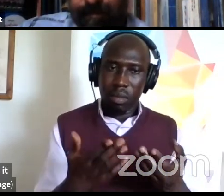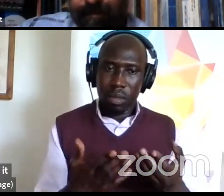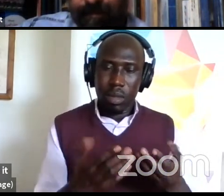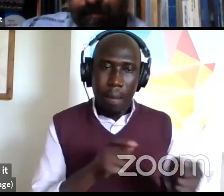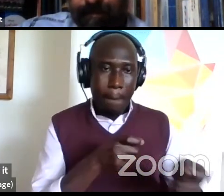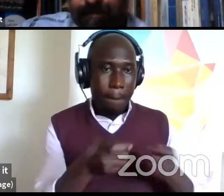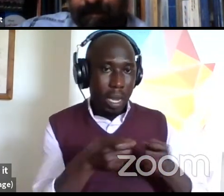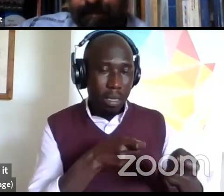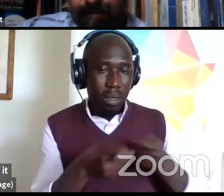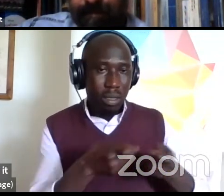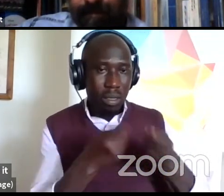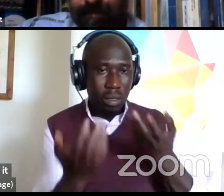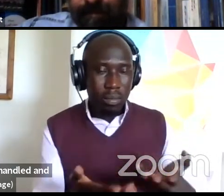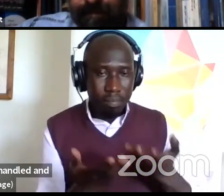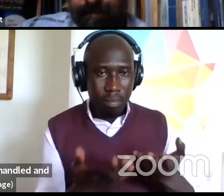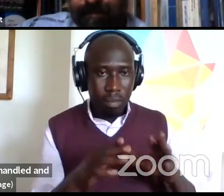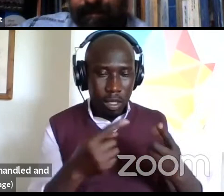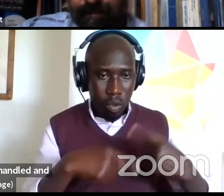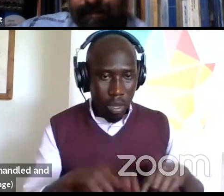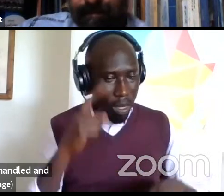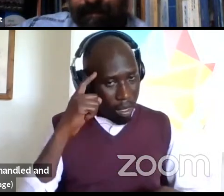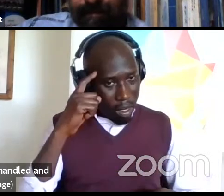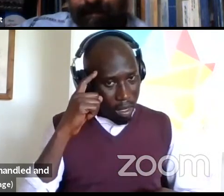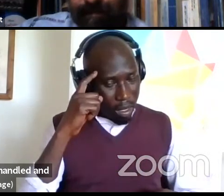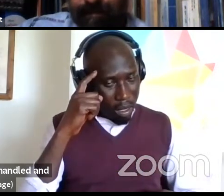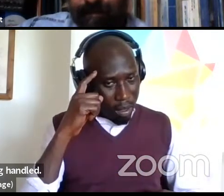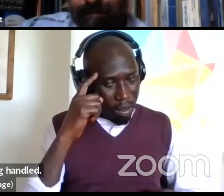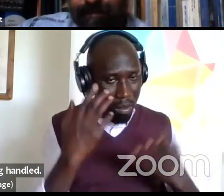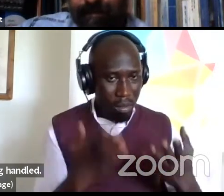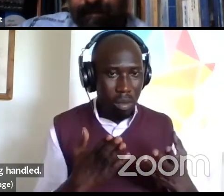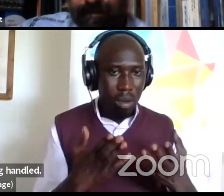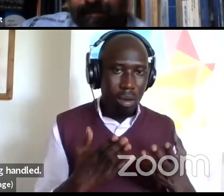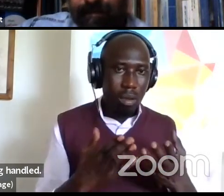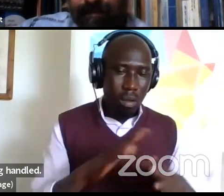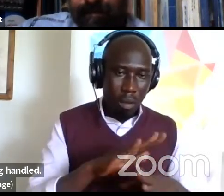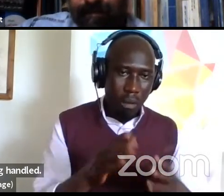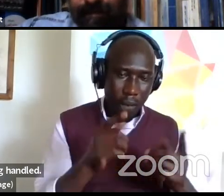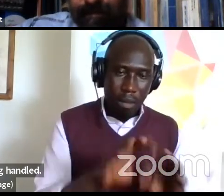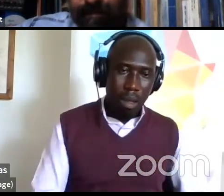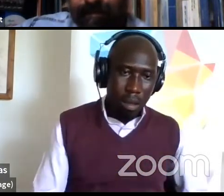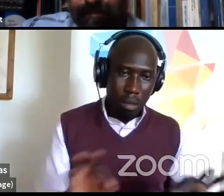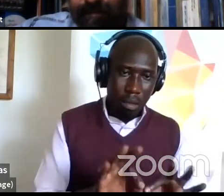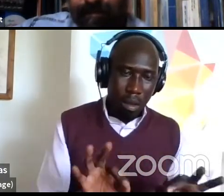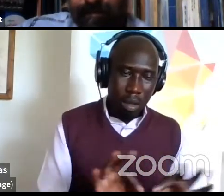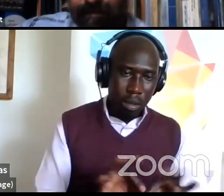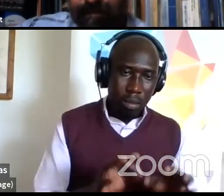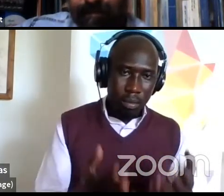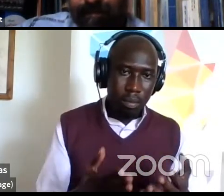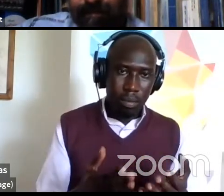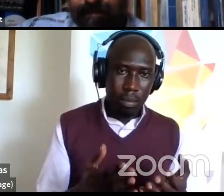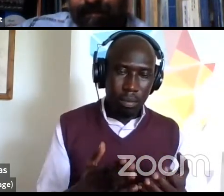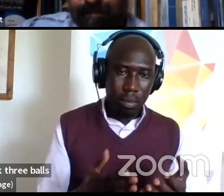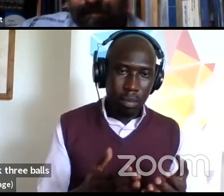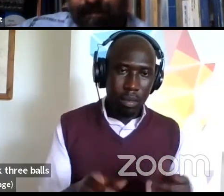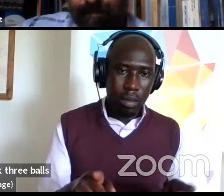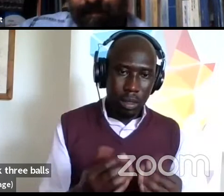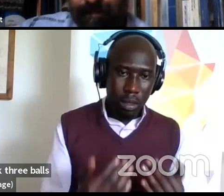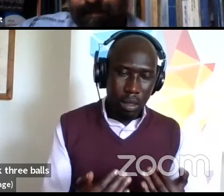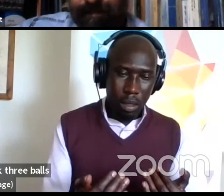handled. I think it all revolves on that. It revolves on the public narrative.